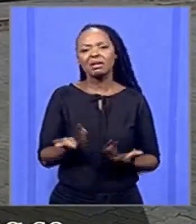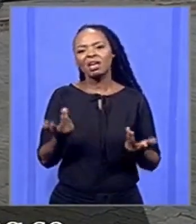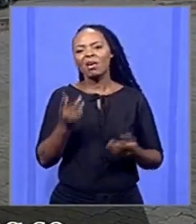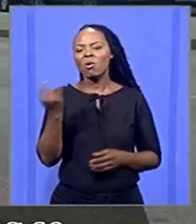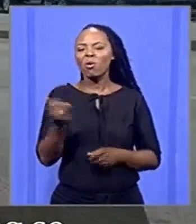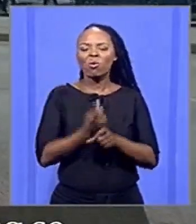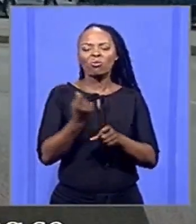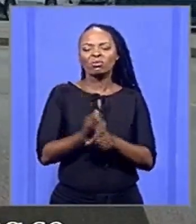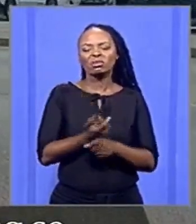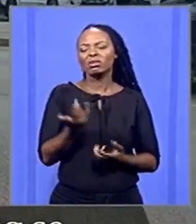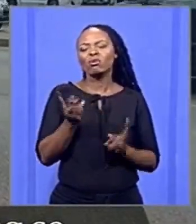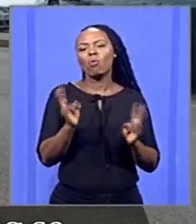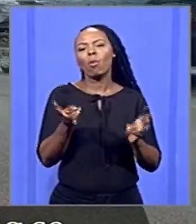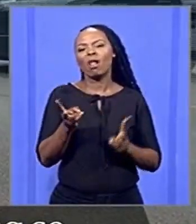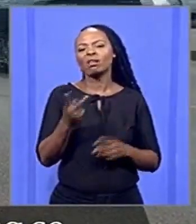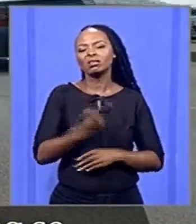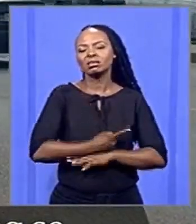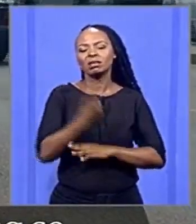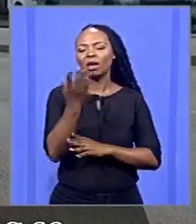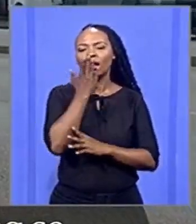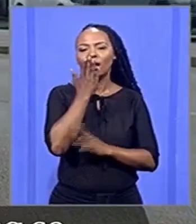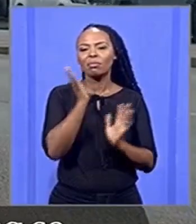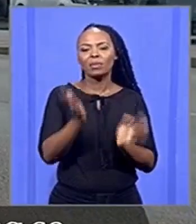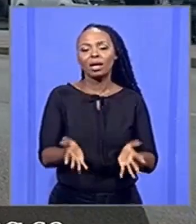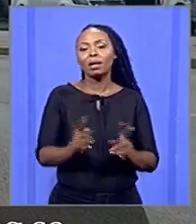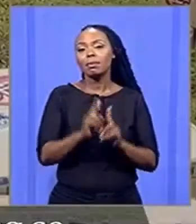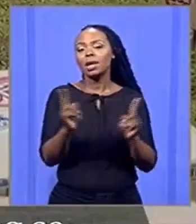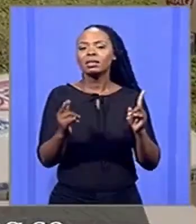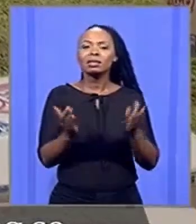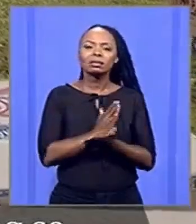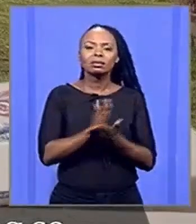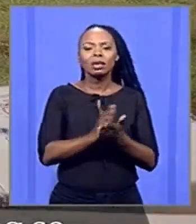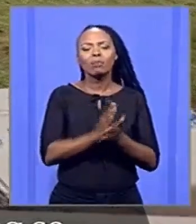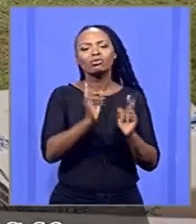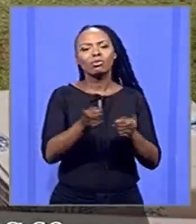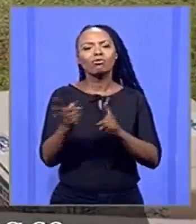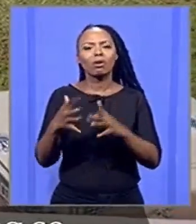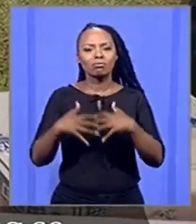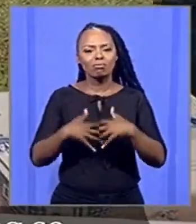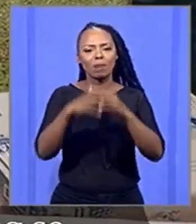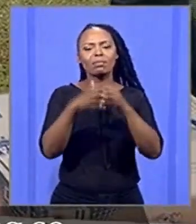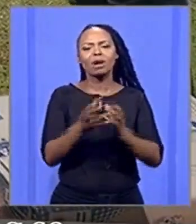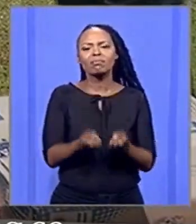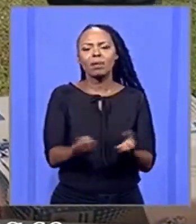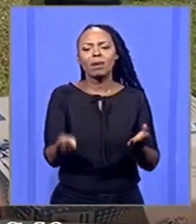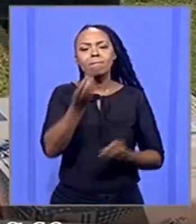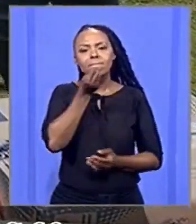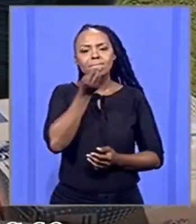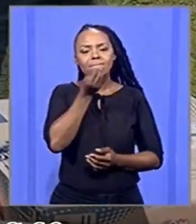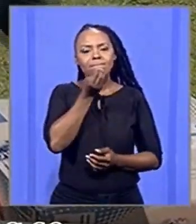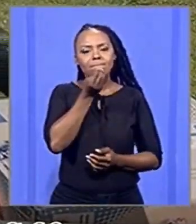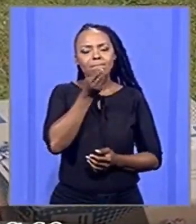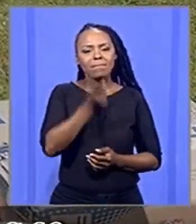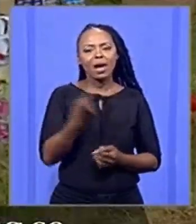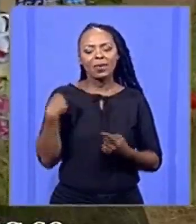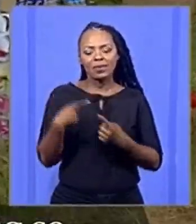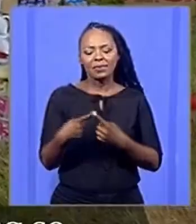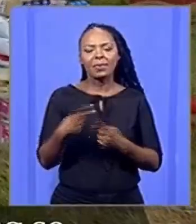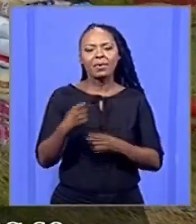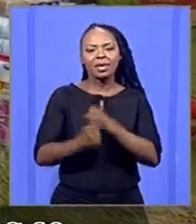ka mehla. Efela sa go tliša lethabo ke go tswalela ga di-stokfele le go abelana dijo tšeo di bego di bolokelwa mo gare ga